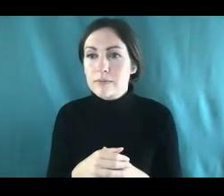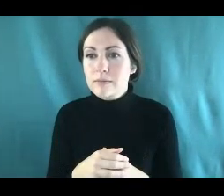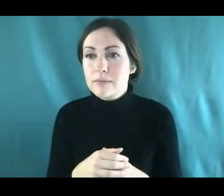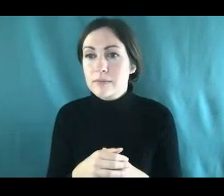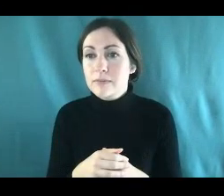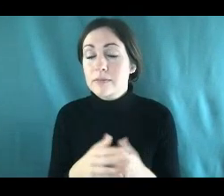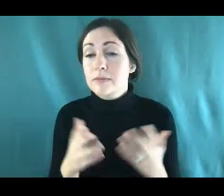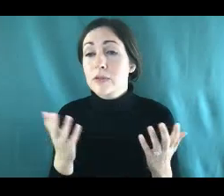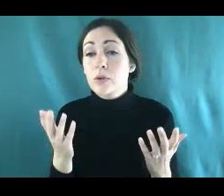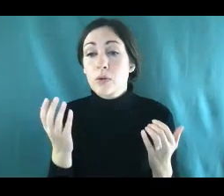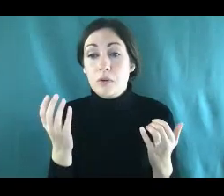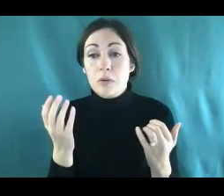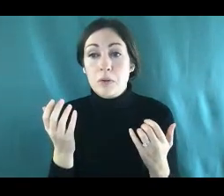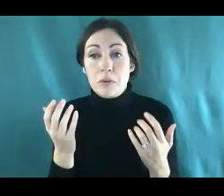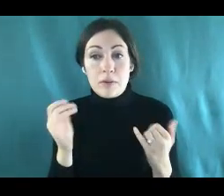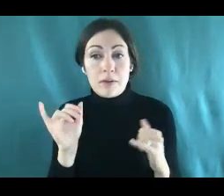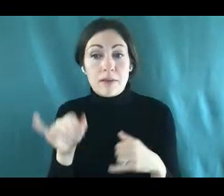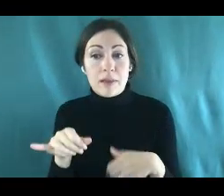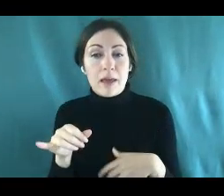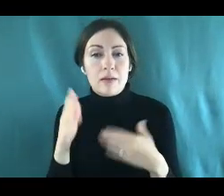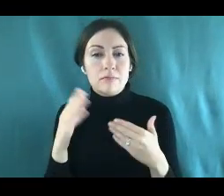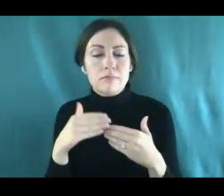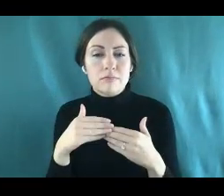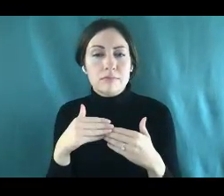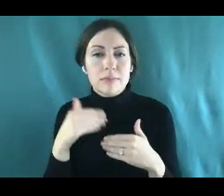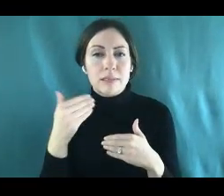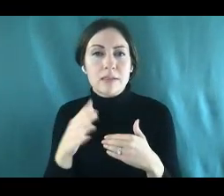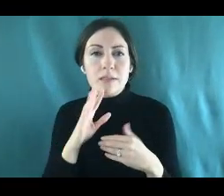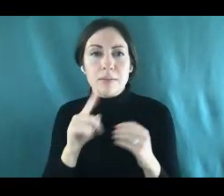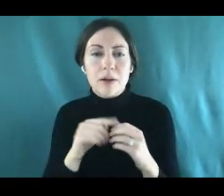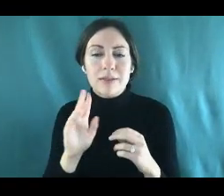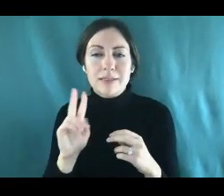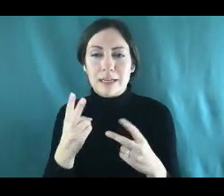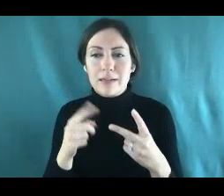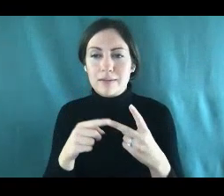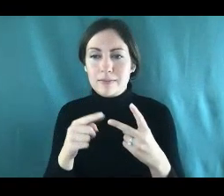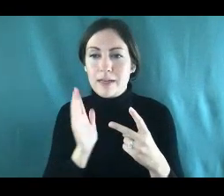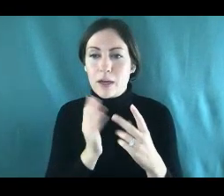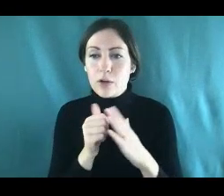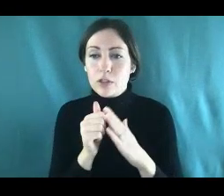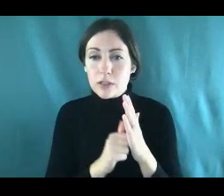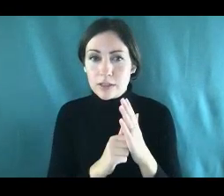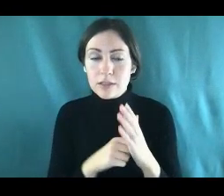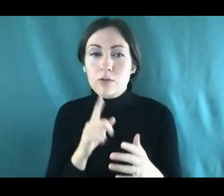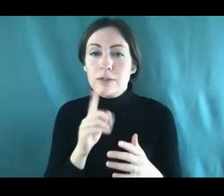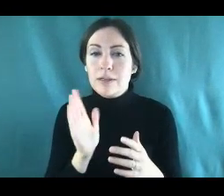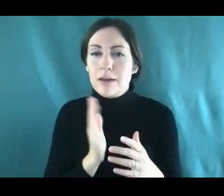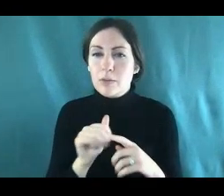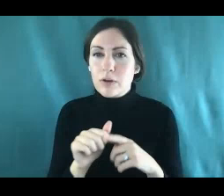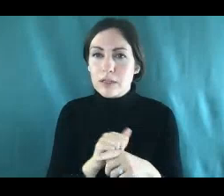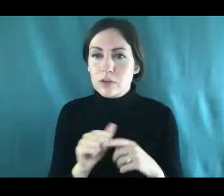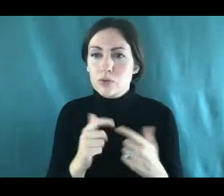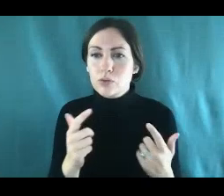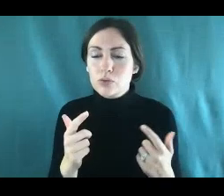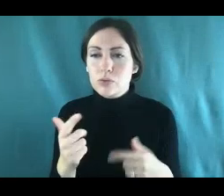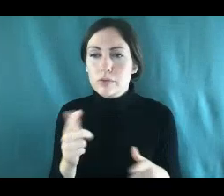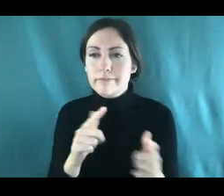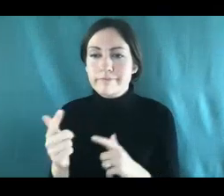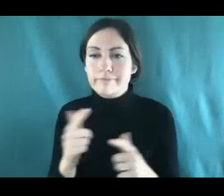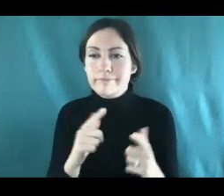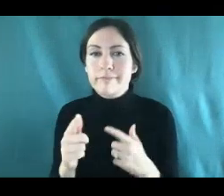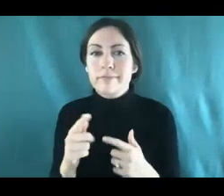With that said, we'll go ahead and we'll move on to the second point in our agenda here. And it's really our practice to kind of rotate the reading of our